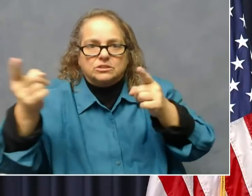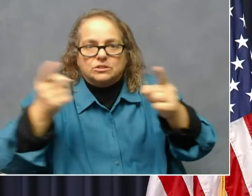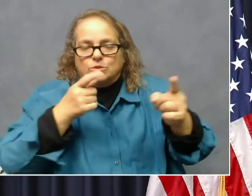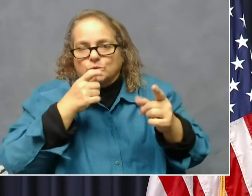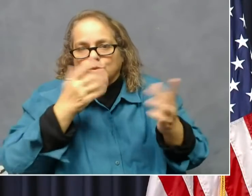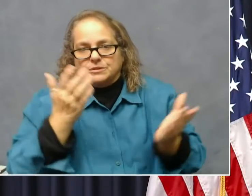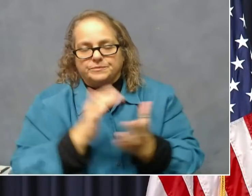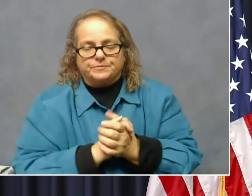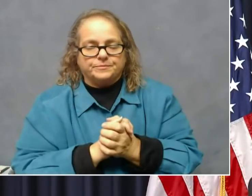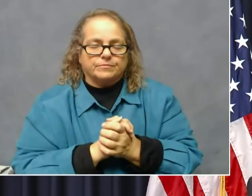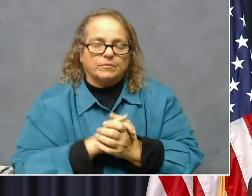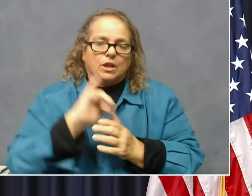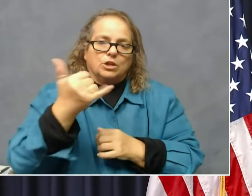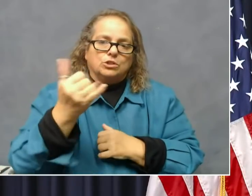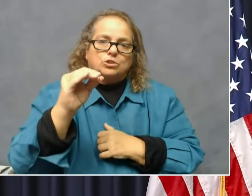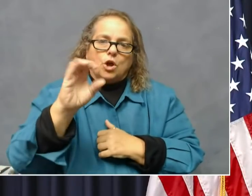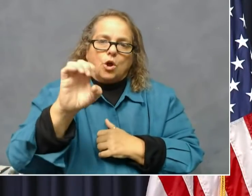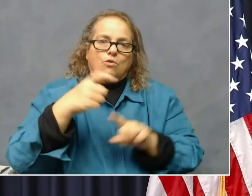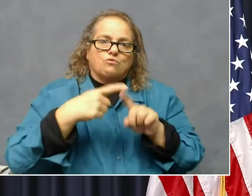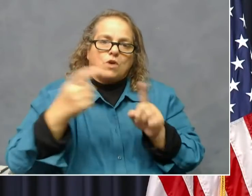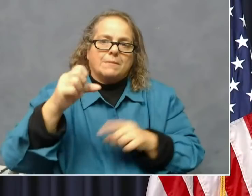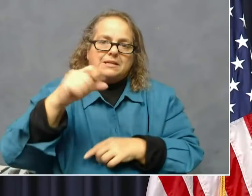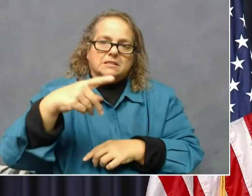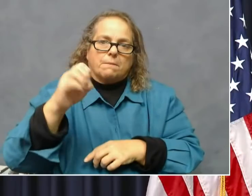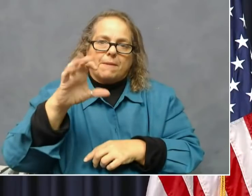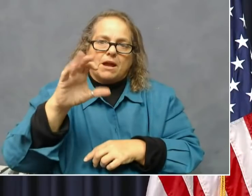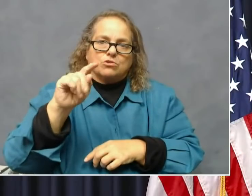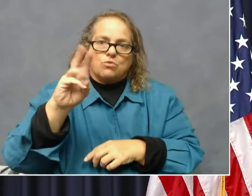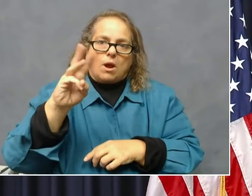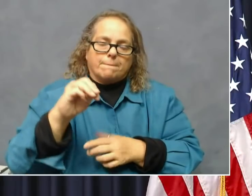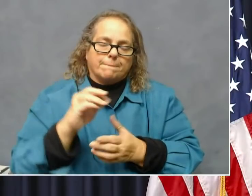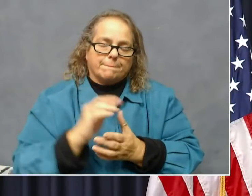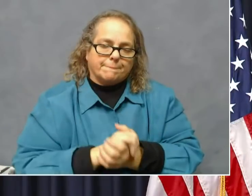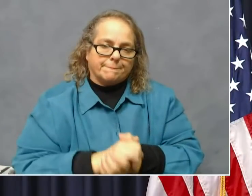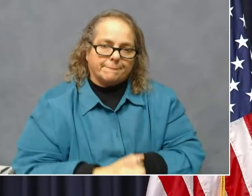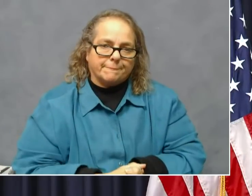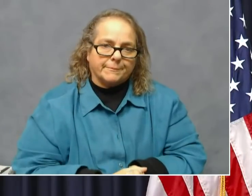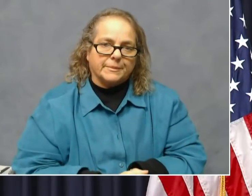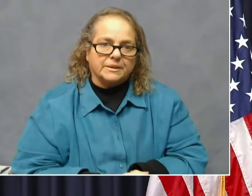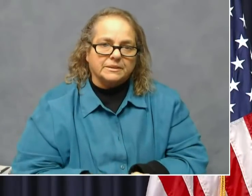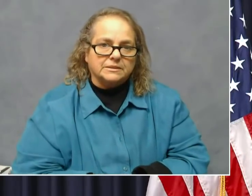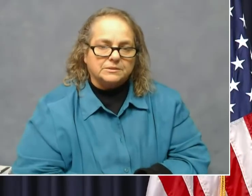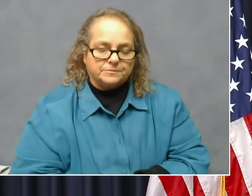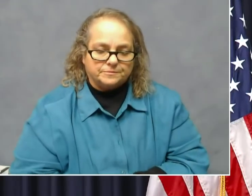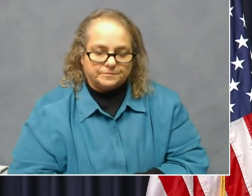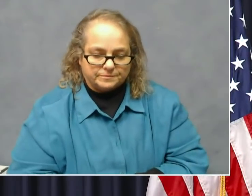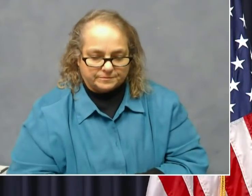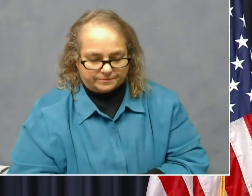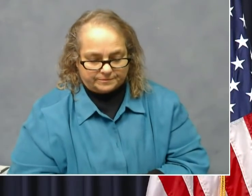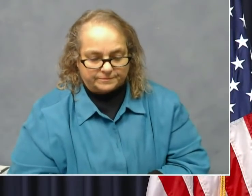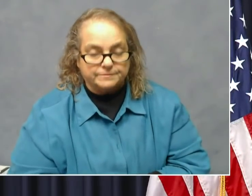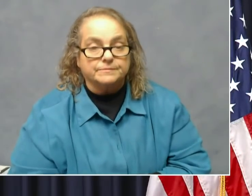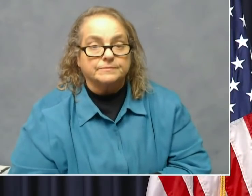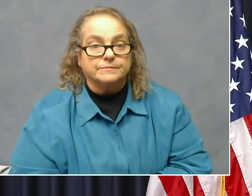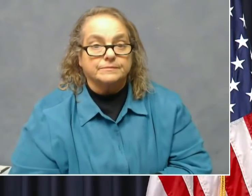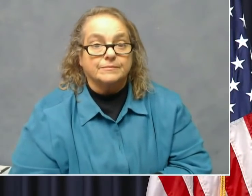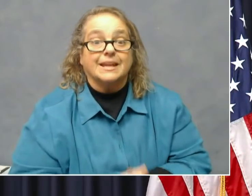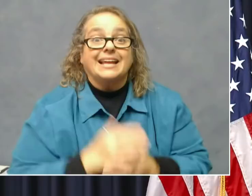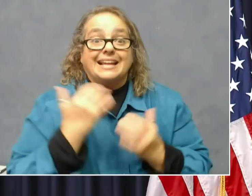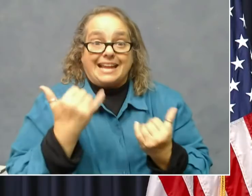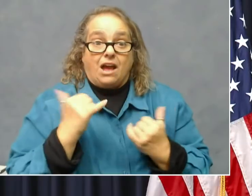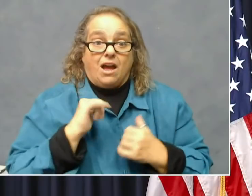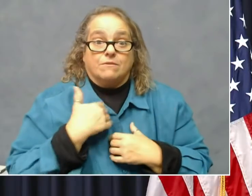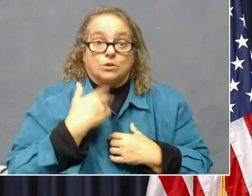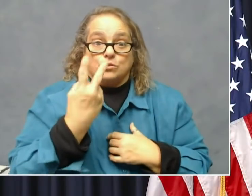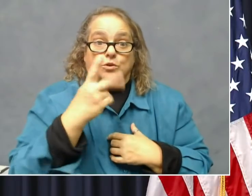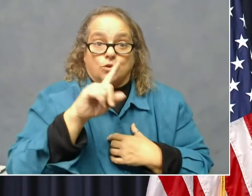from Spectrum. Well, I guess now I have two questions actually, because I kind of want